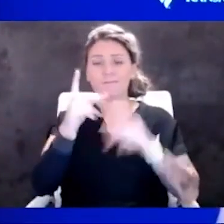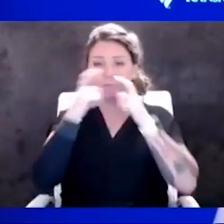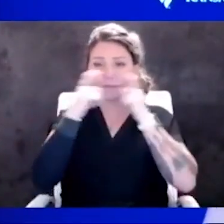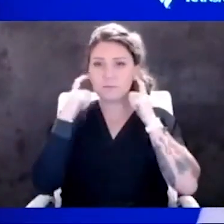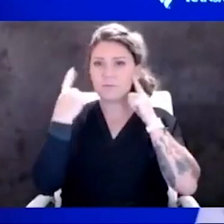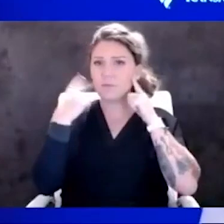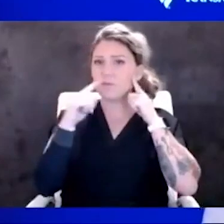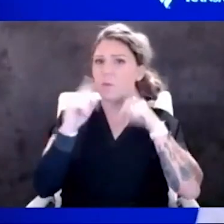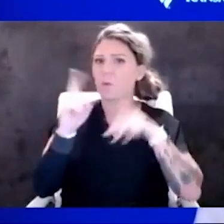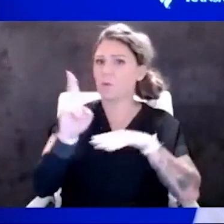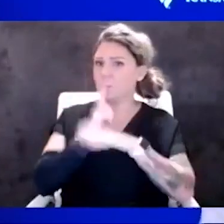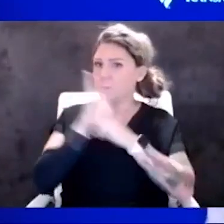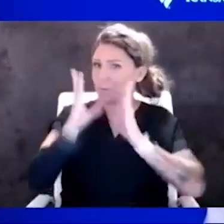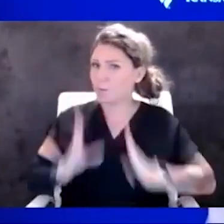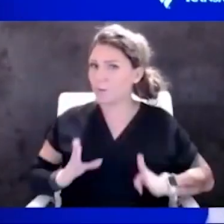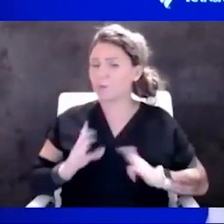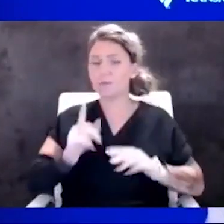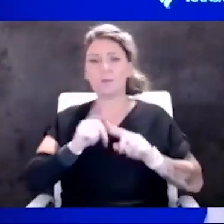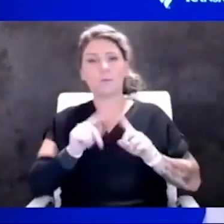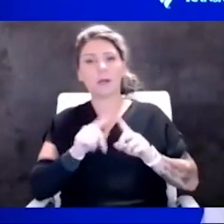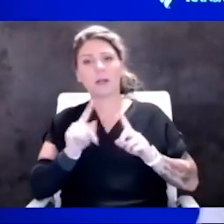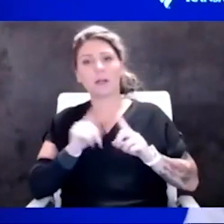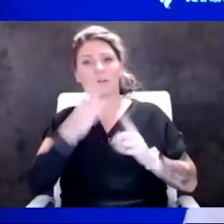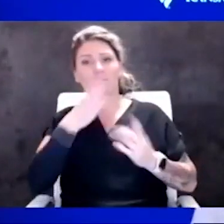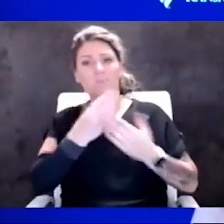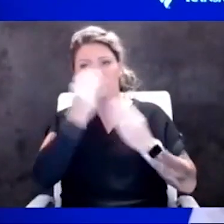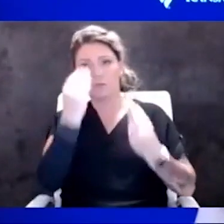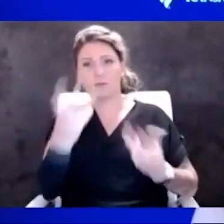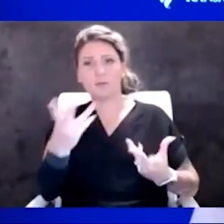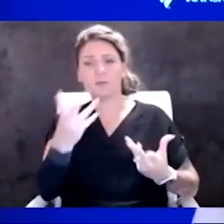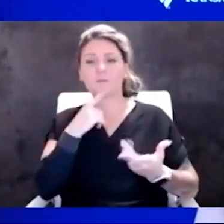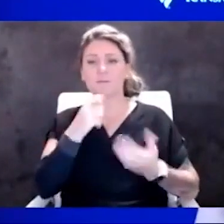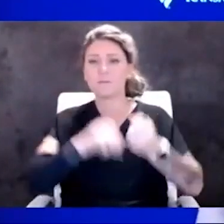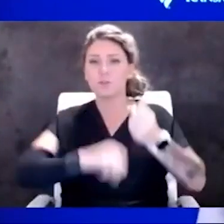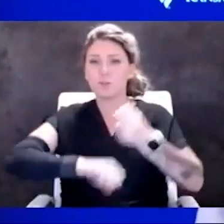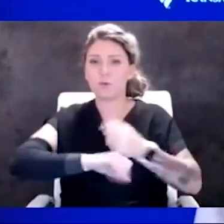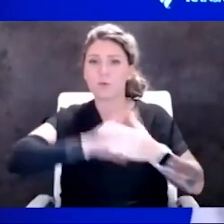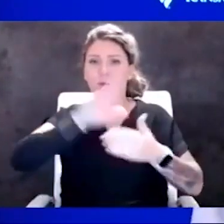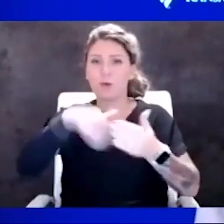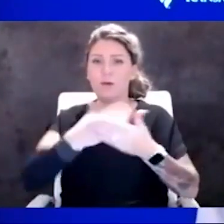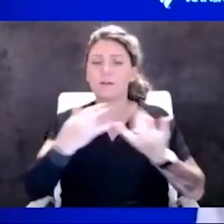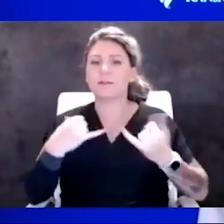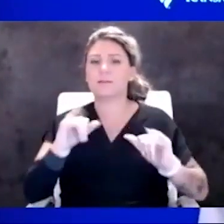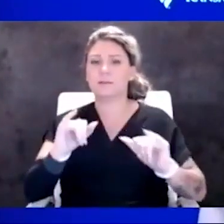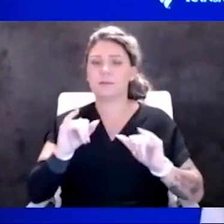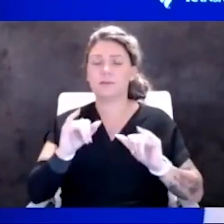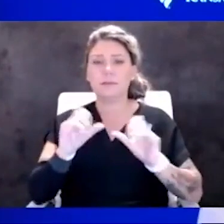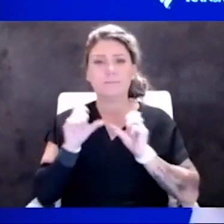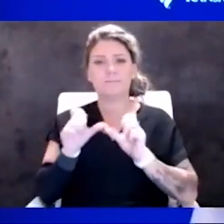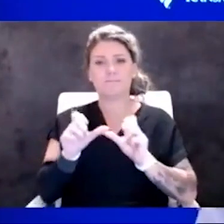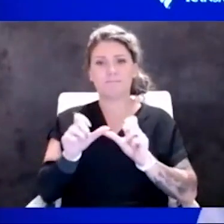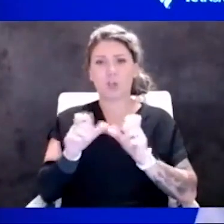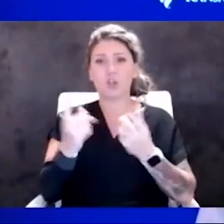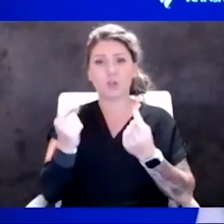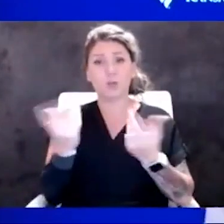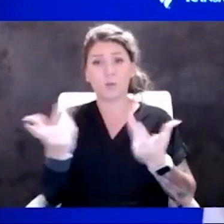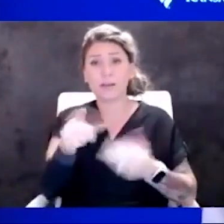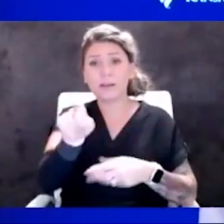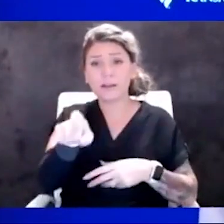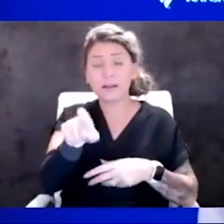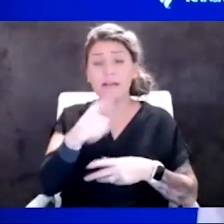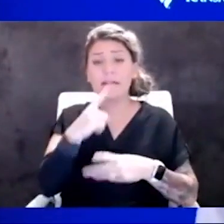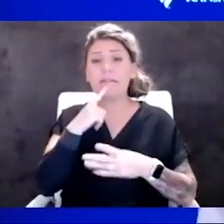there's also good data to support the fact that they all still continue to do what they are supposed to do, and that's create that